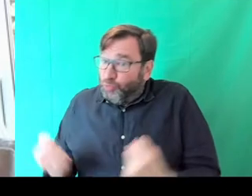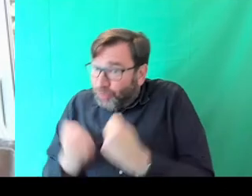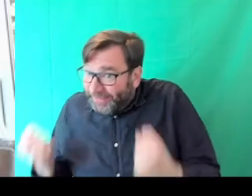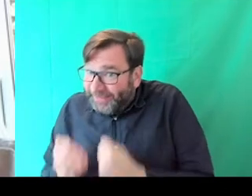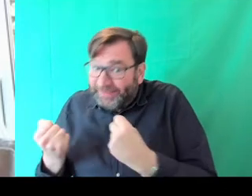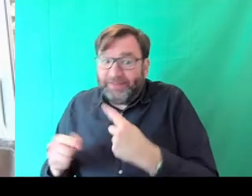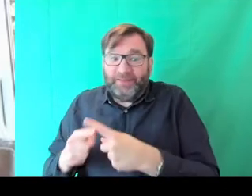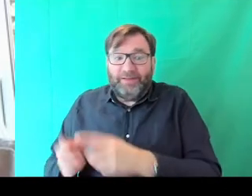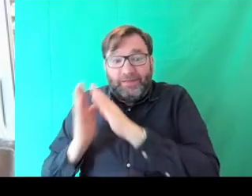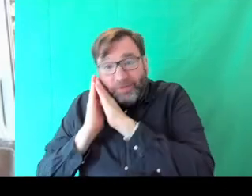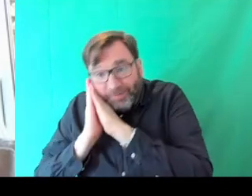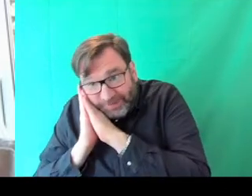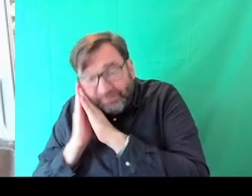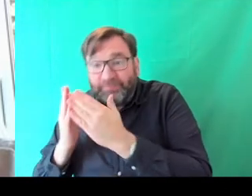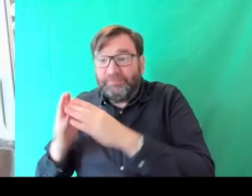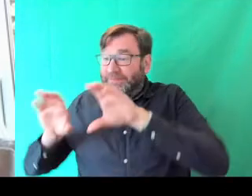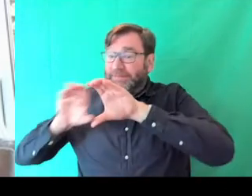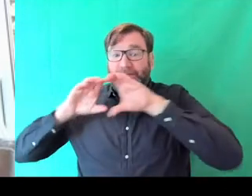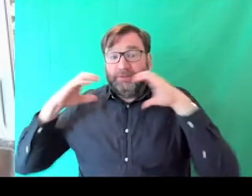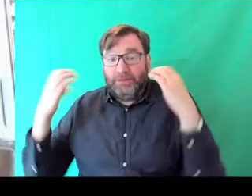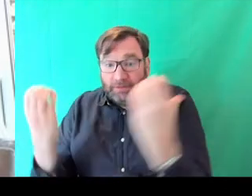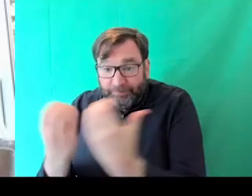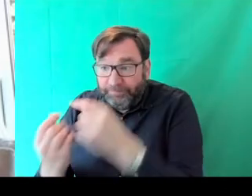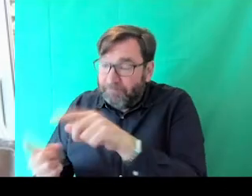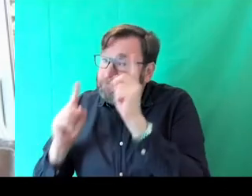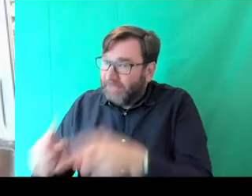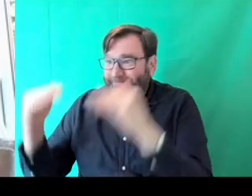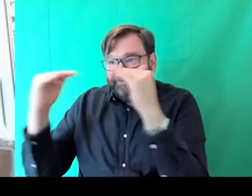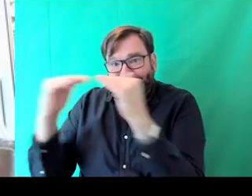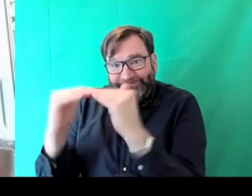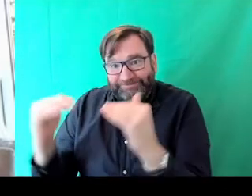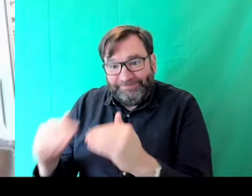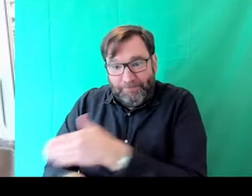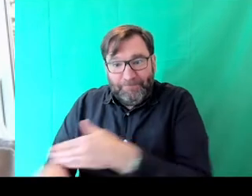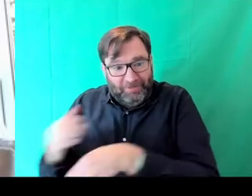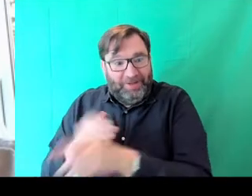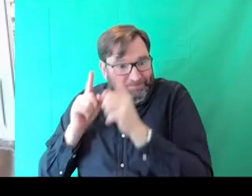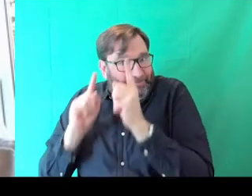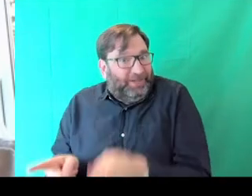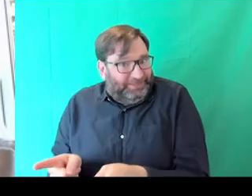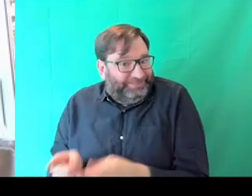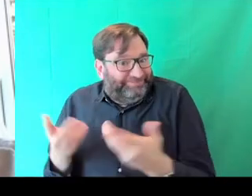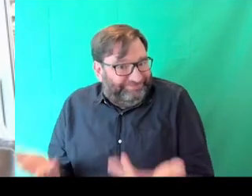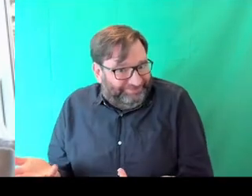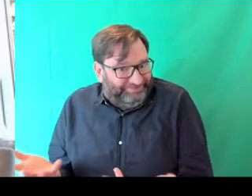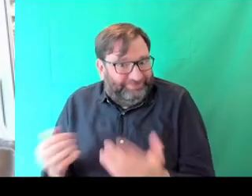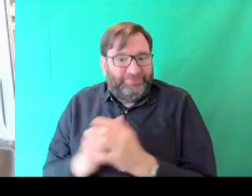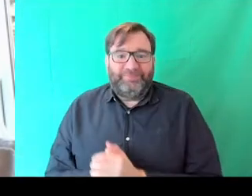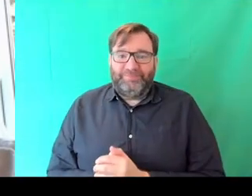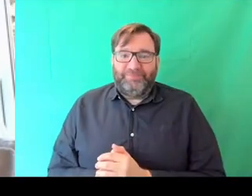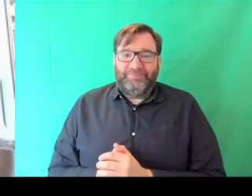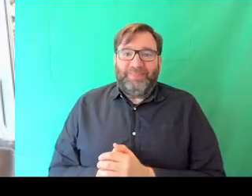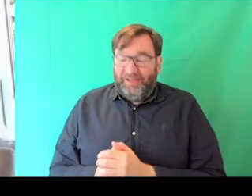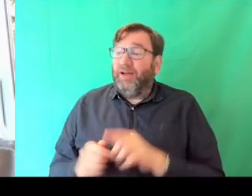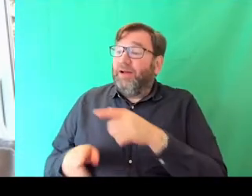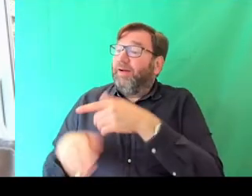into society. Things aren't like that in the real world. So I think what we need to really sort of bear in